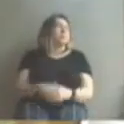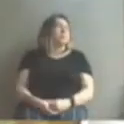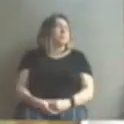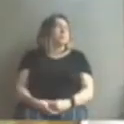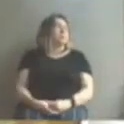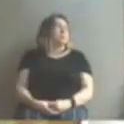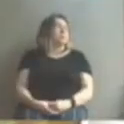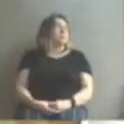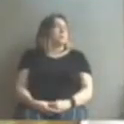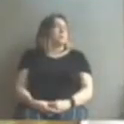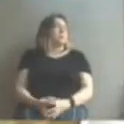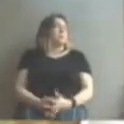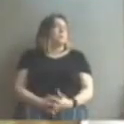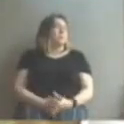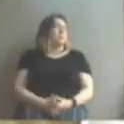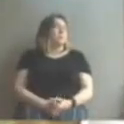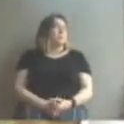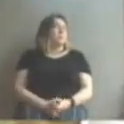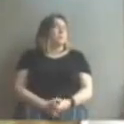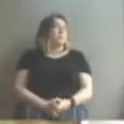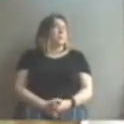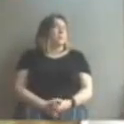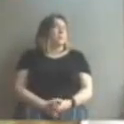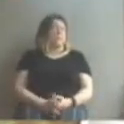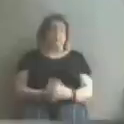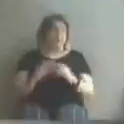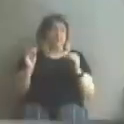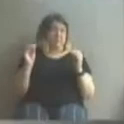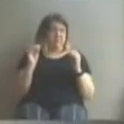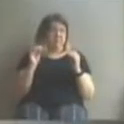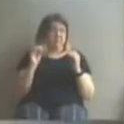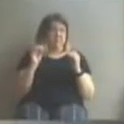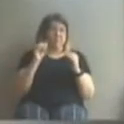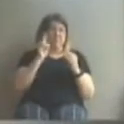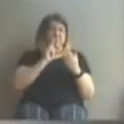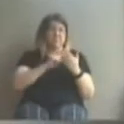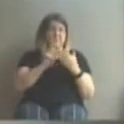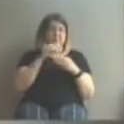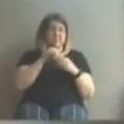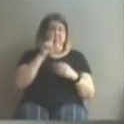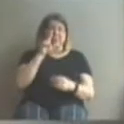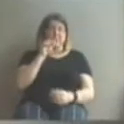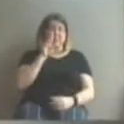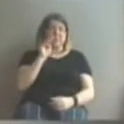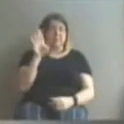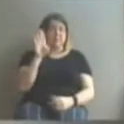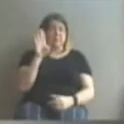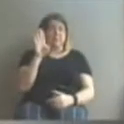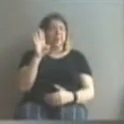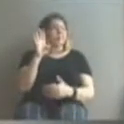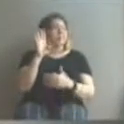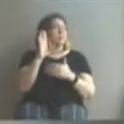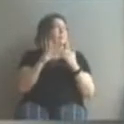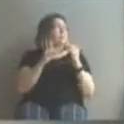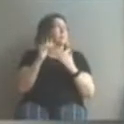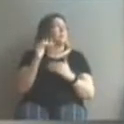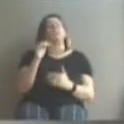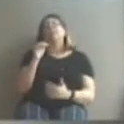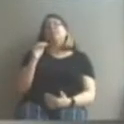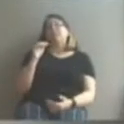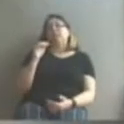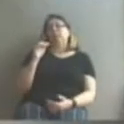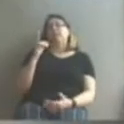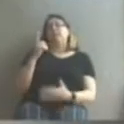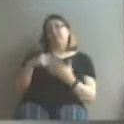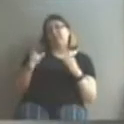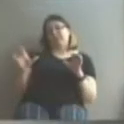correct. Chart. There is no longer a receptionist at the LAM building? No. No, actually what they have